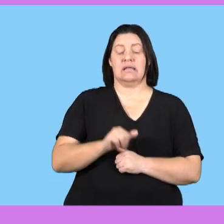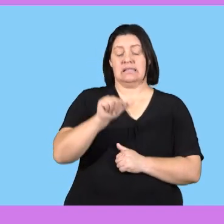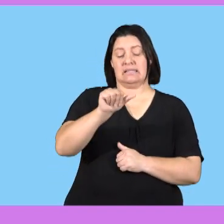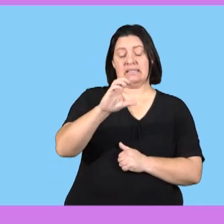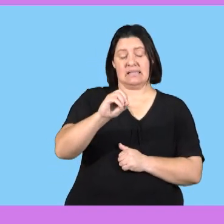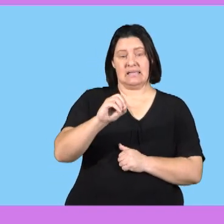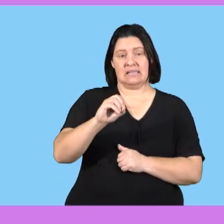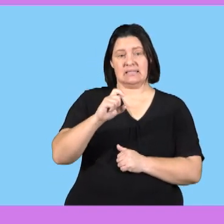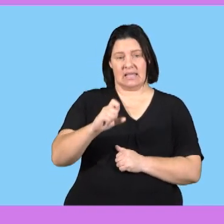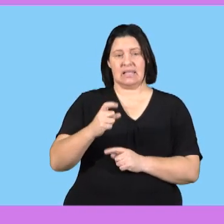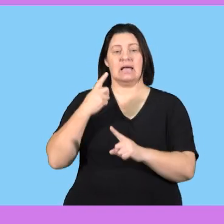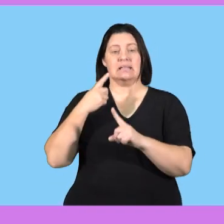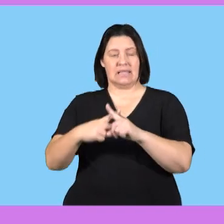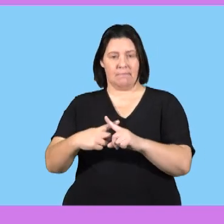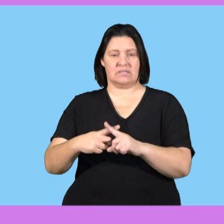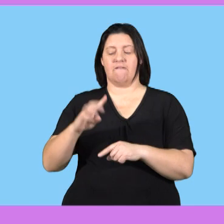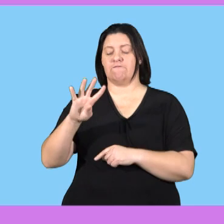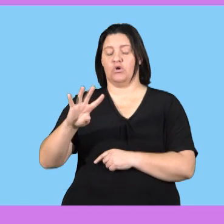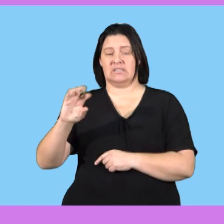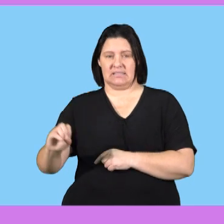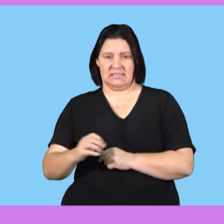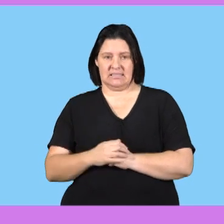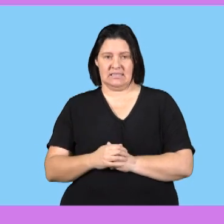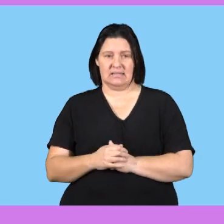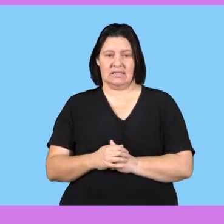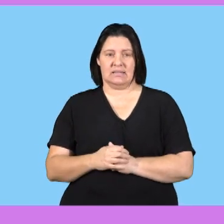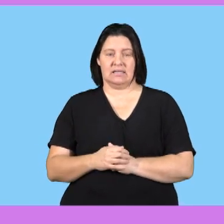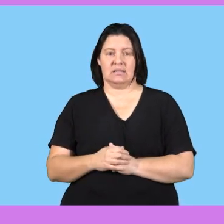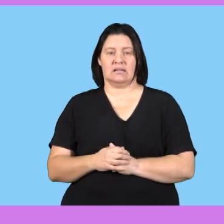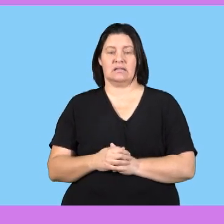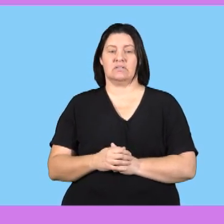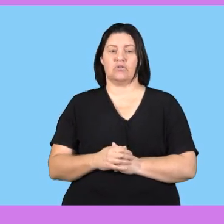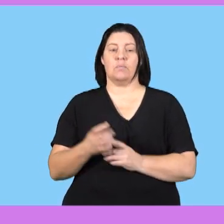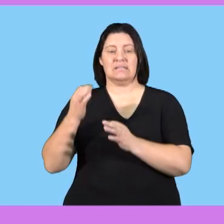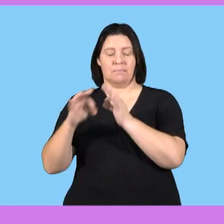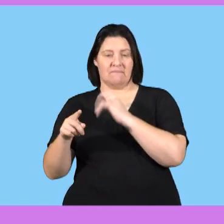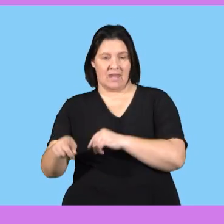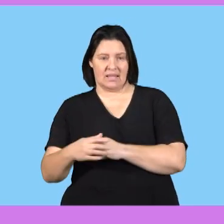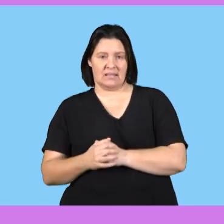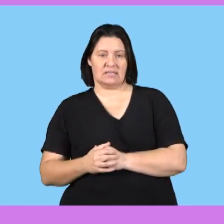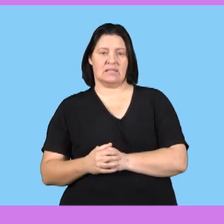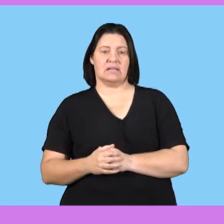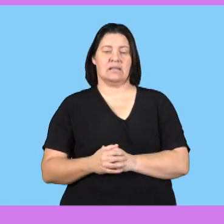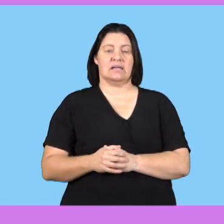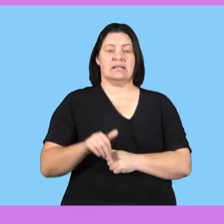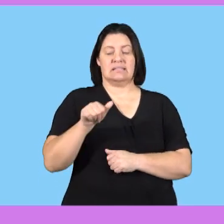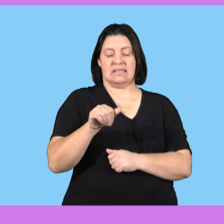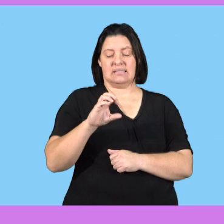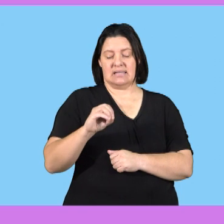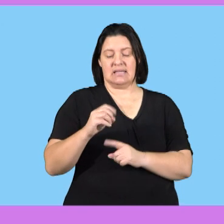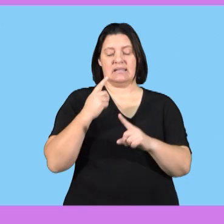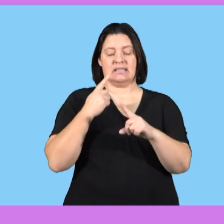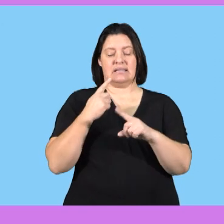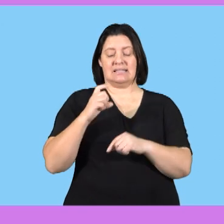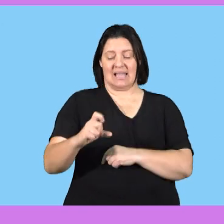60 cents per SMS multiplied by 40 SMSs. So let's quickly simplify this. 60 cents per SMS,